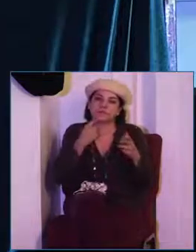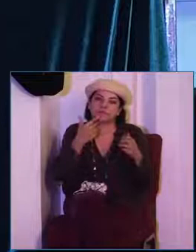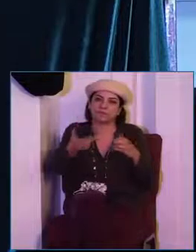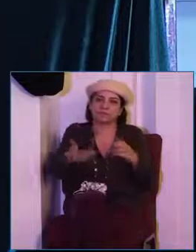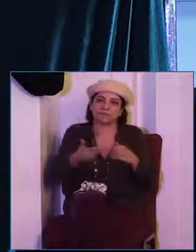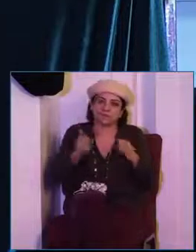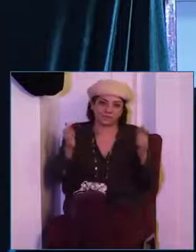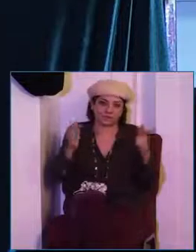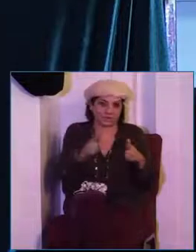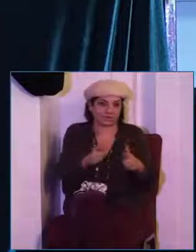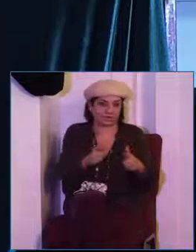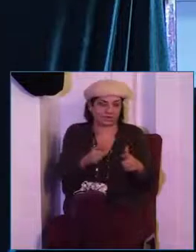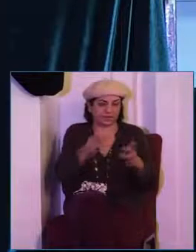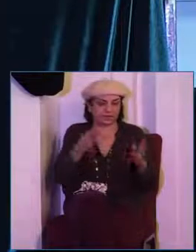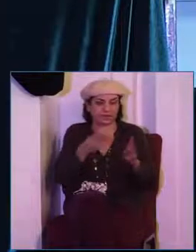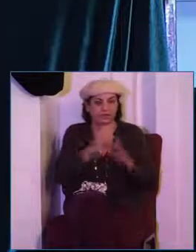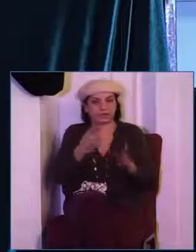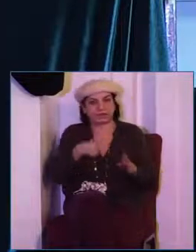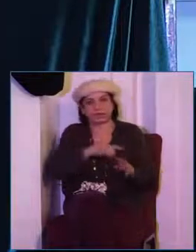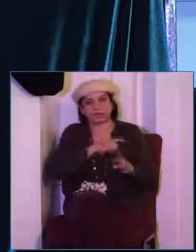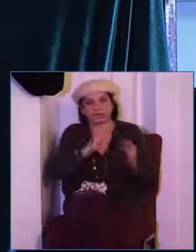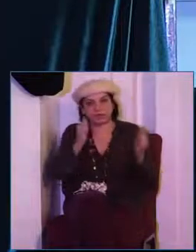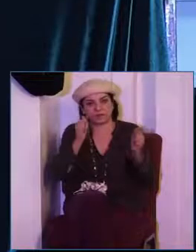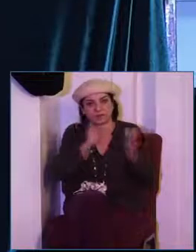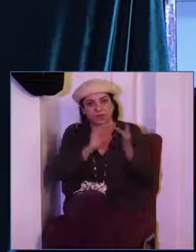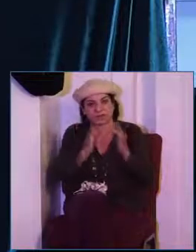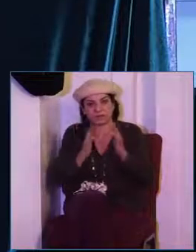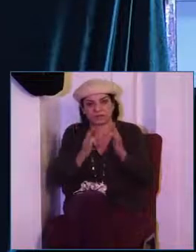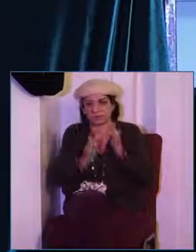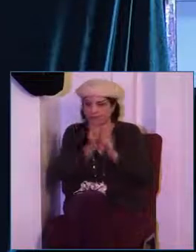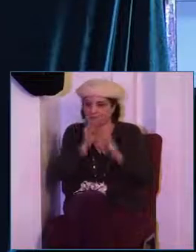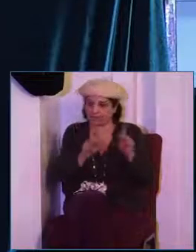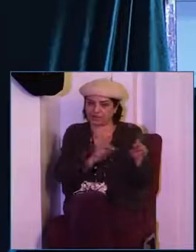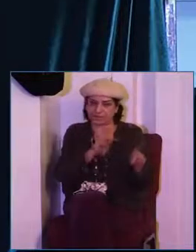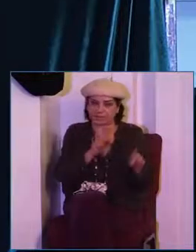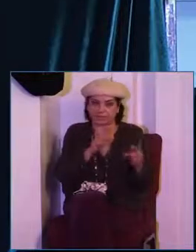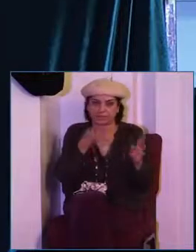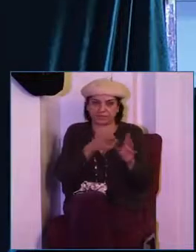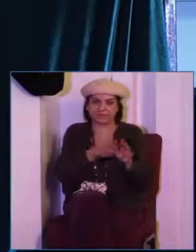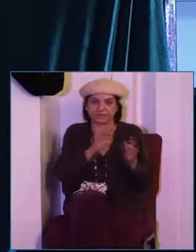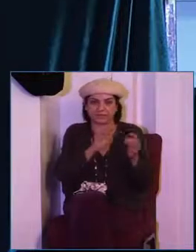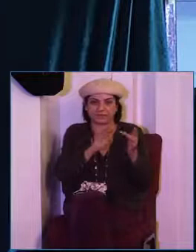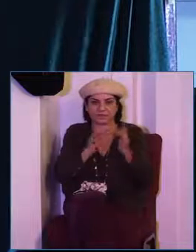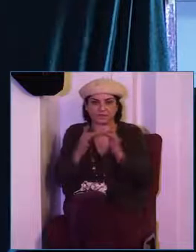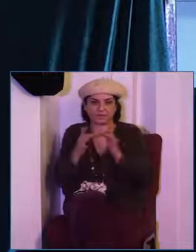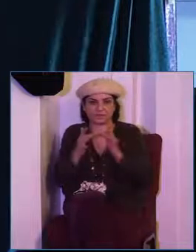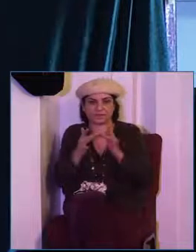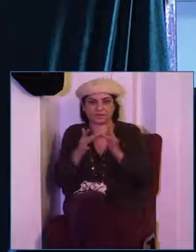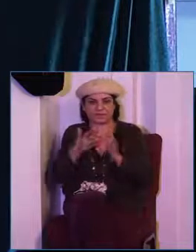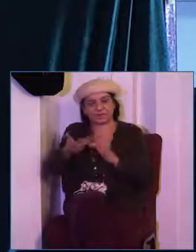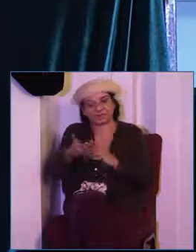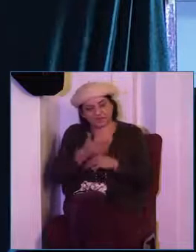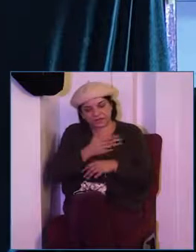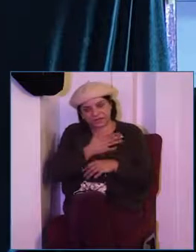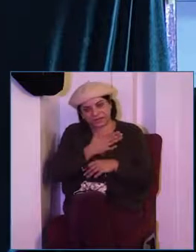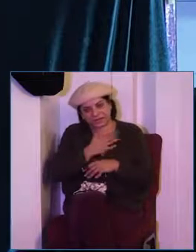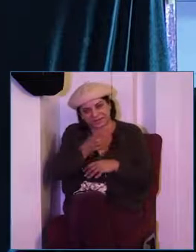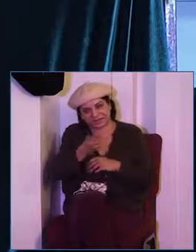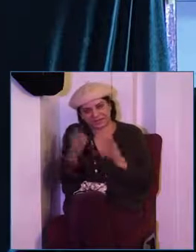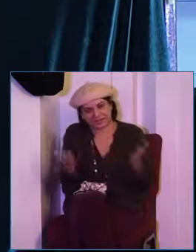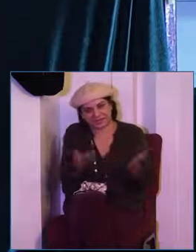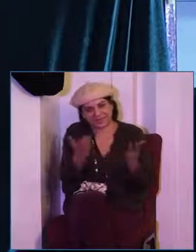online, which is most of us. Most people are joining online, and we just want to say welcome. We're glad that you are here, too.